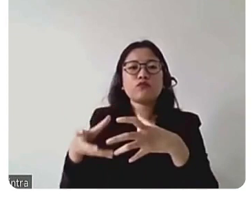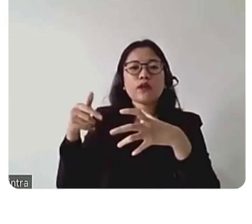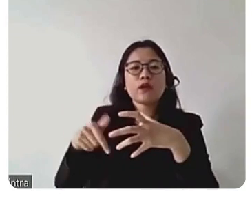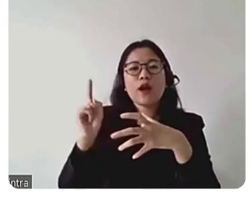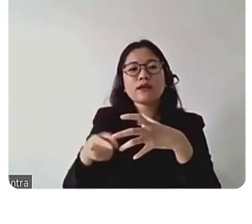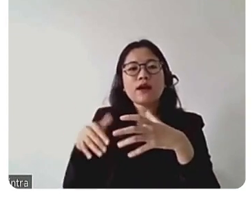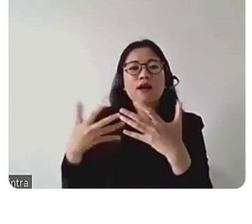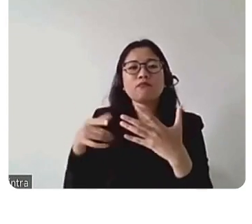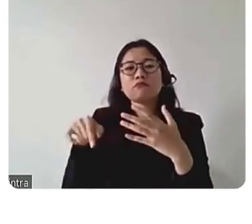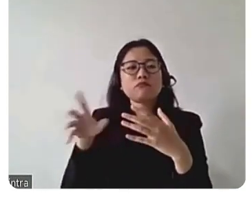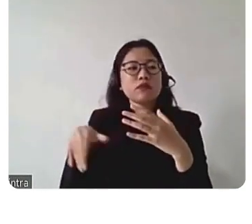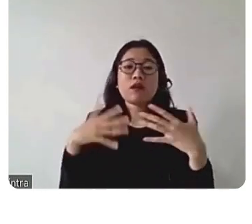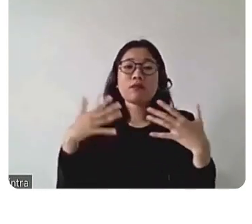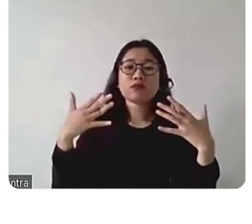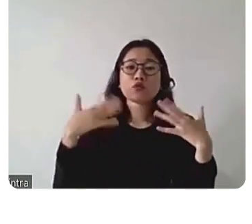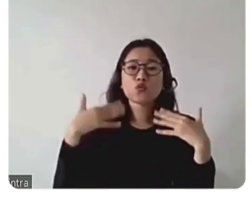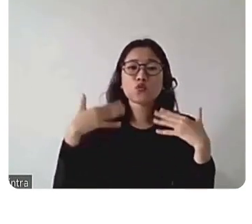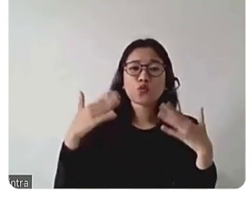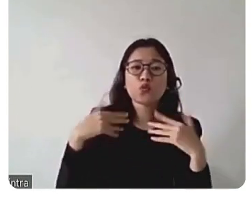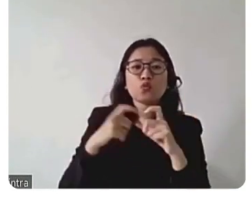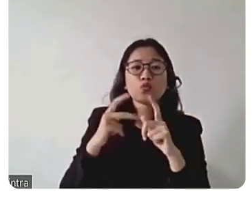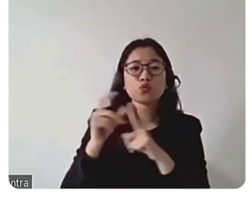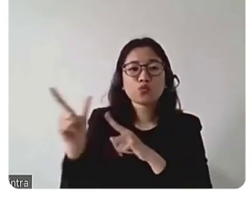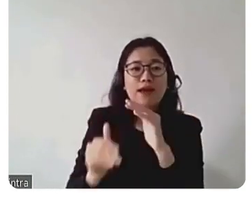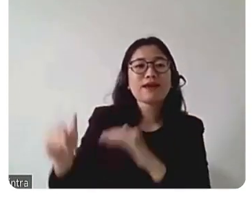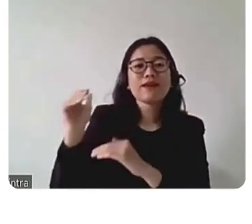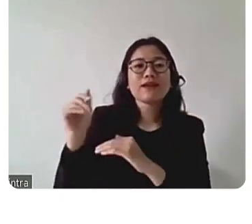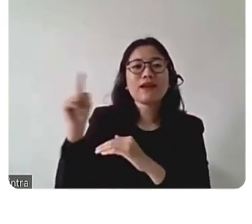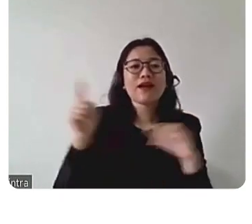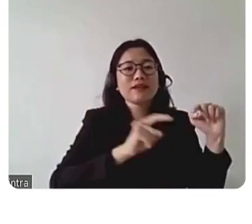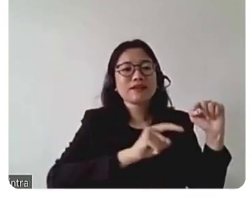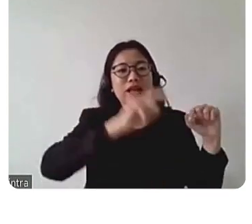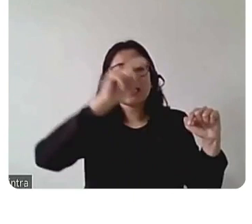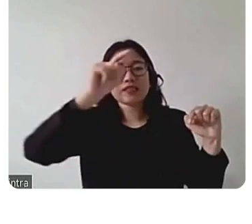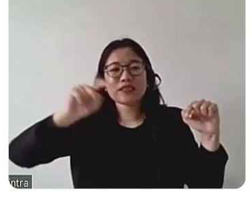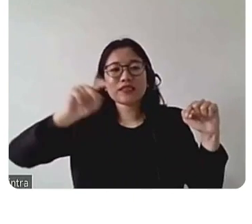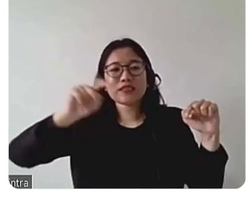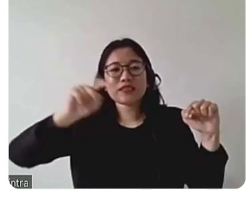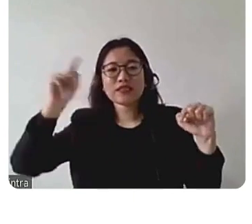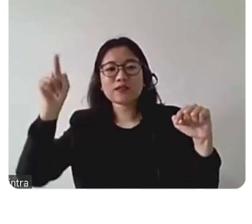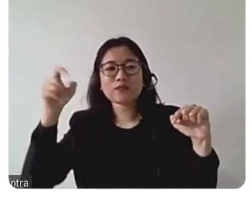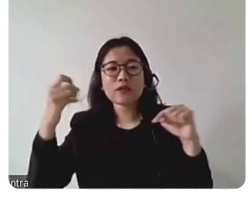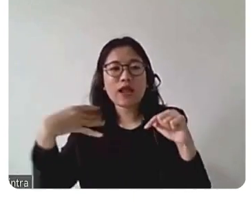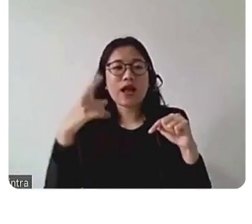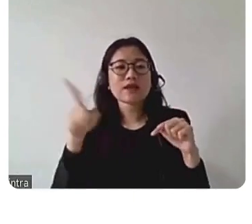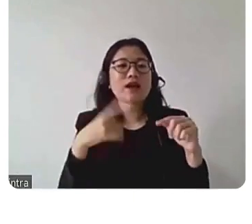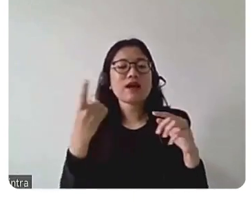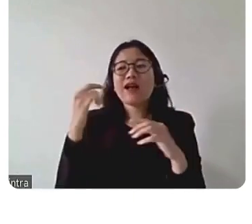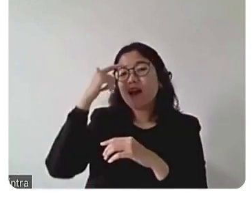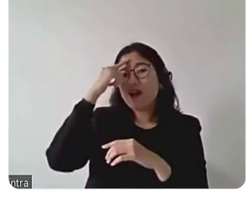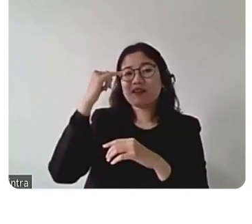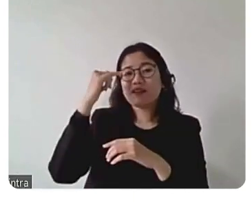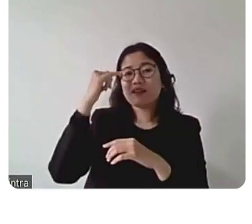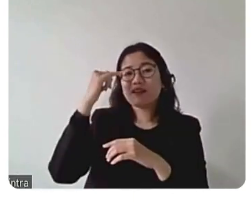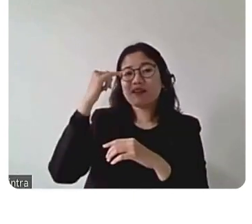temperature. The statistics, the warnings, and the scientific consensus leave us with no room for